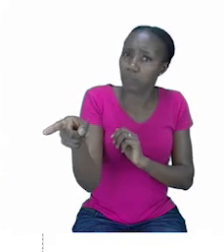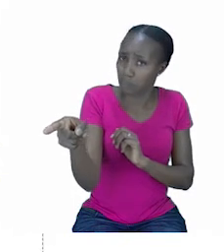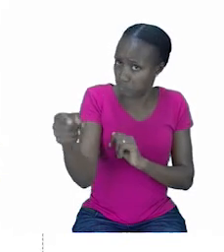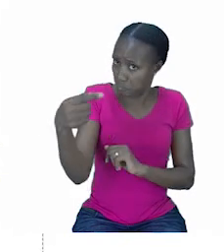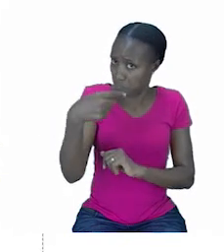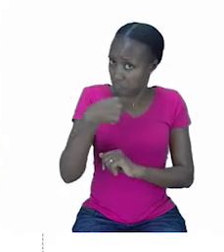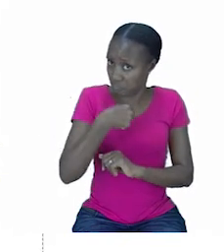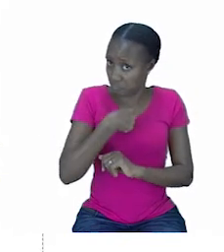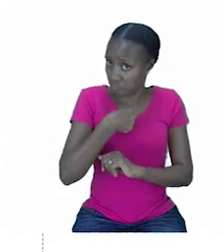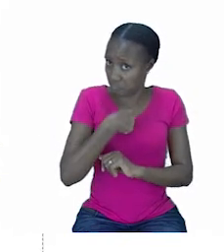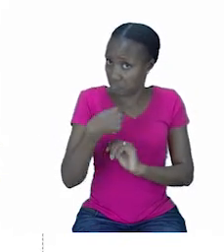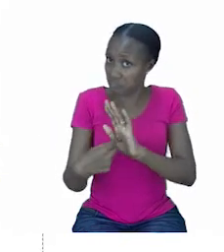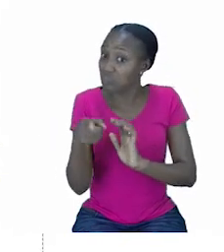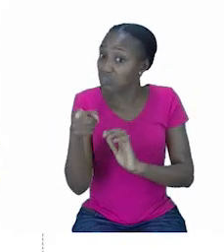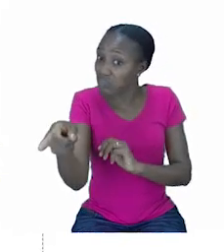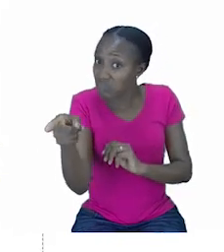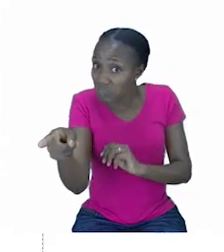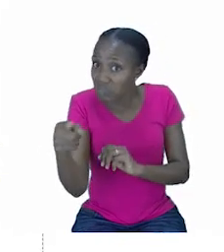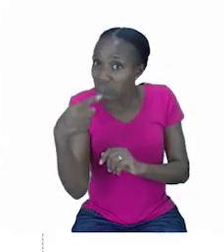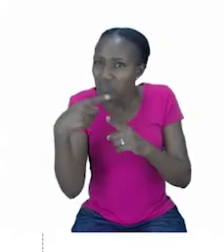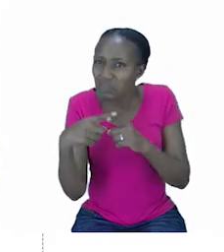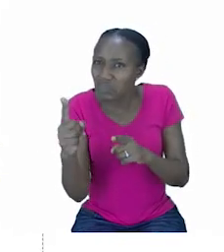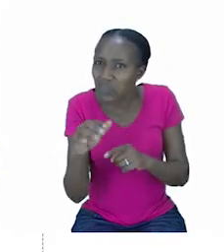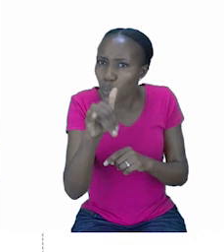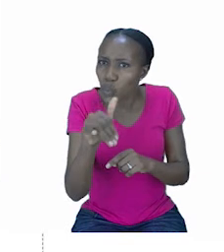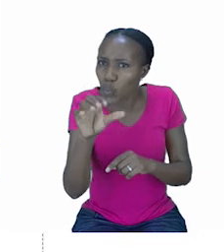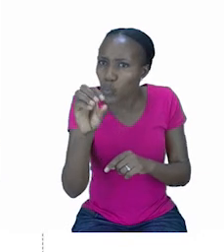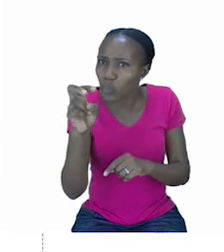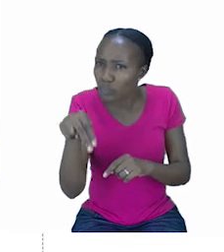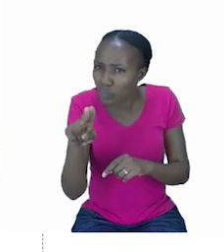I or do we say you?